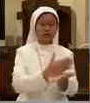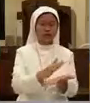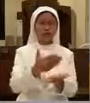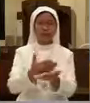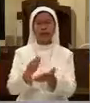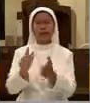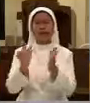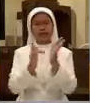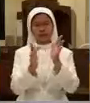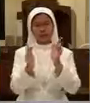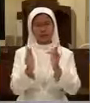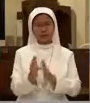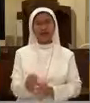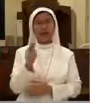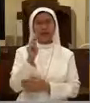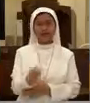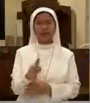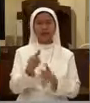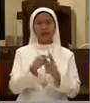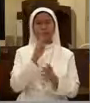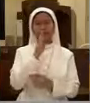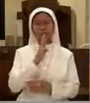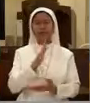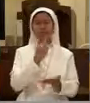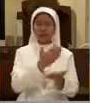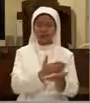must be shared, needs to be shared.